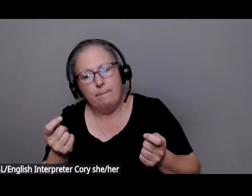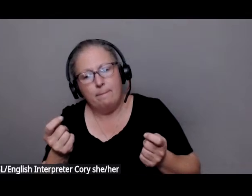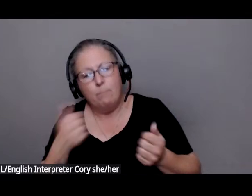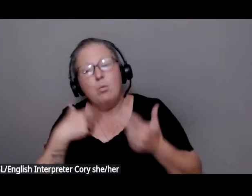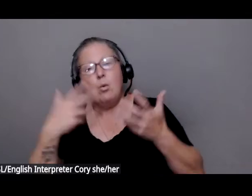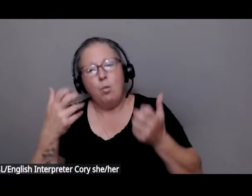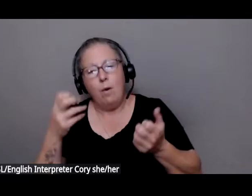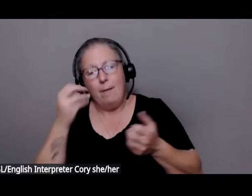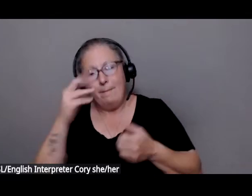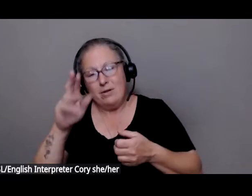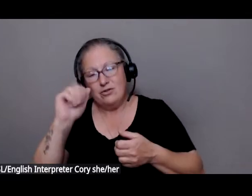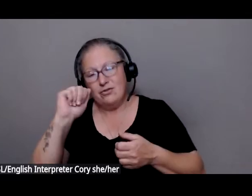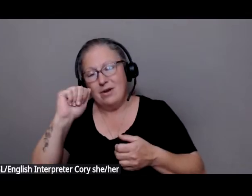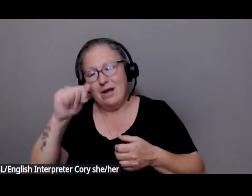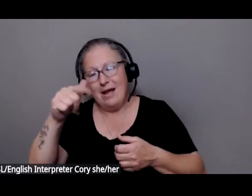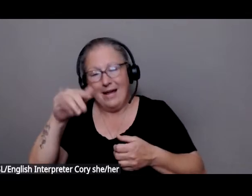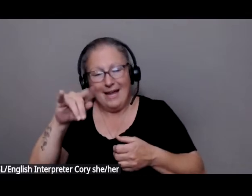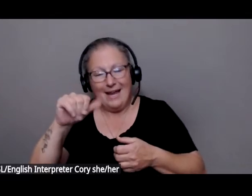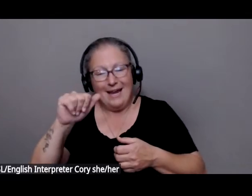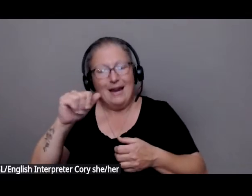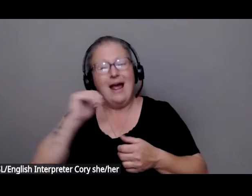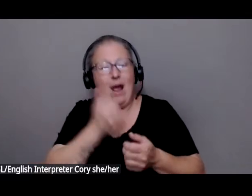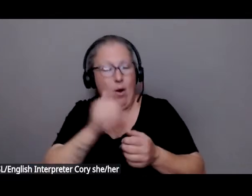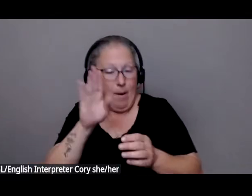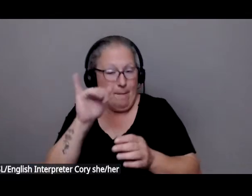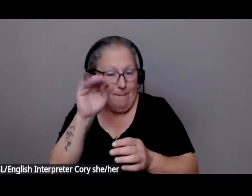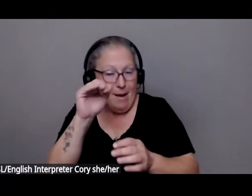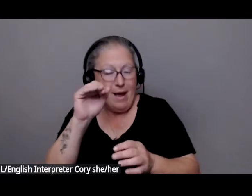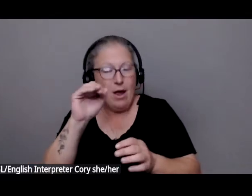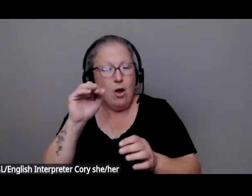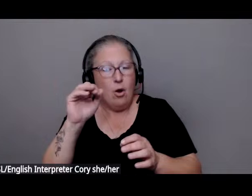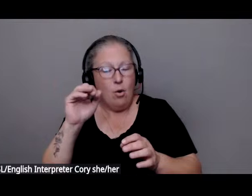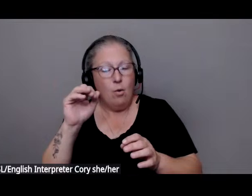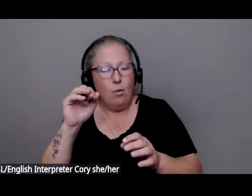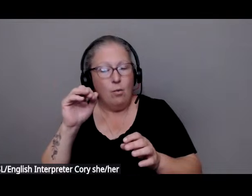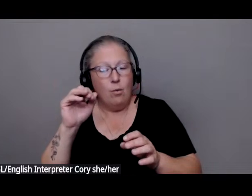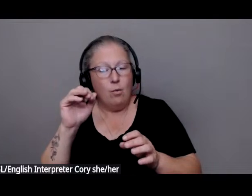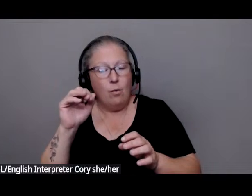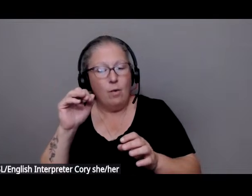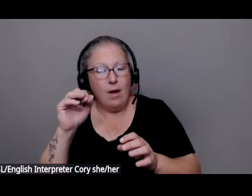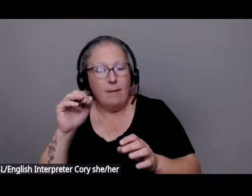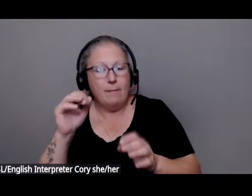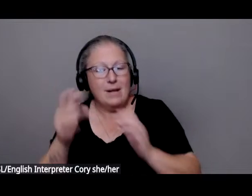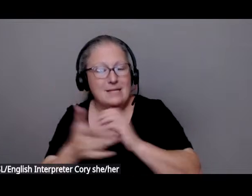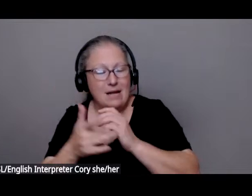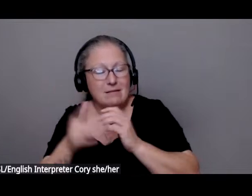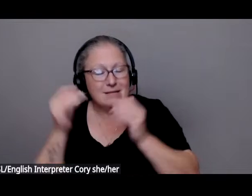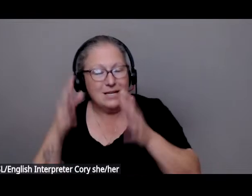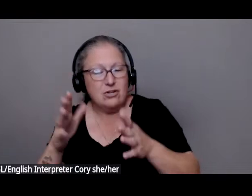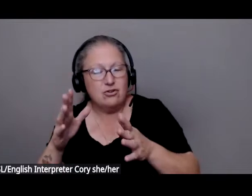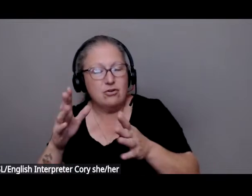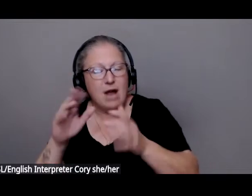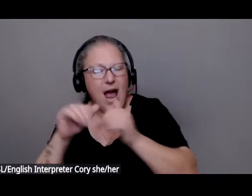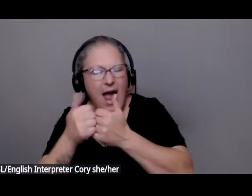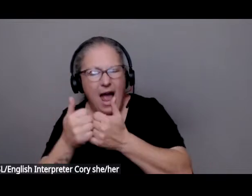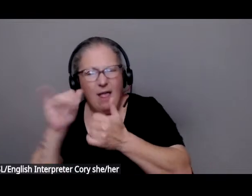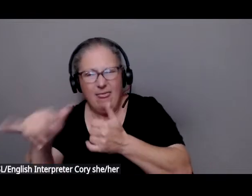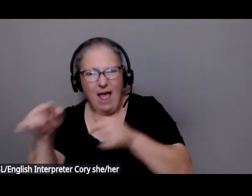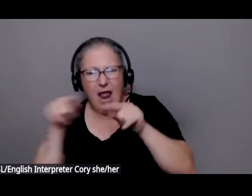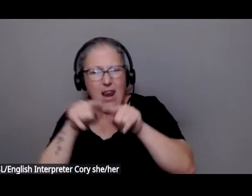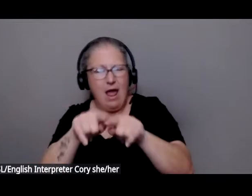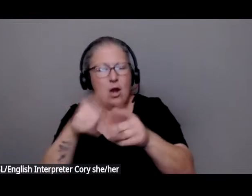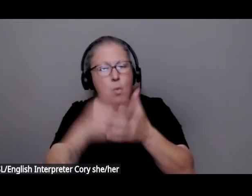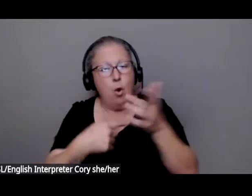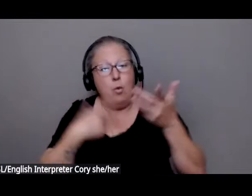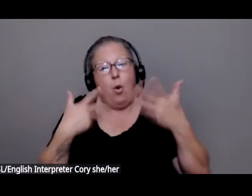Mr. Akita, our biotechnology teacher, to take a look at the curriculum and see if it, how does it line up to what we're already